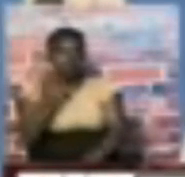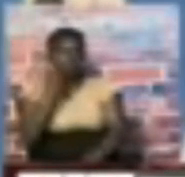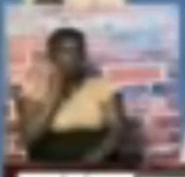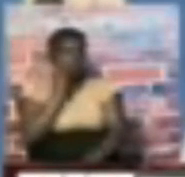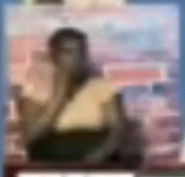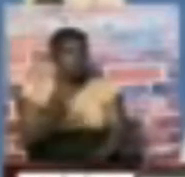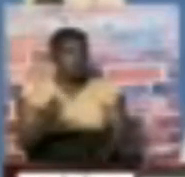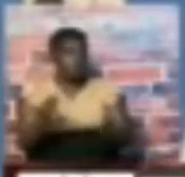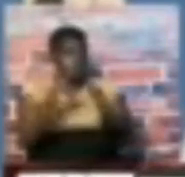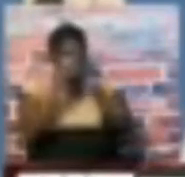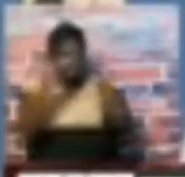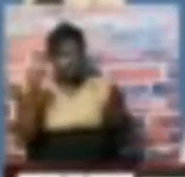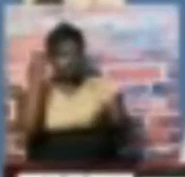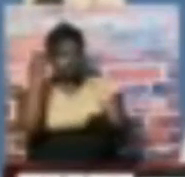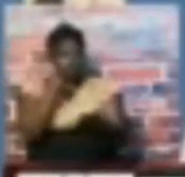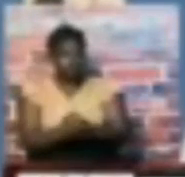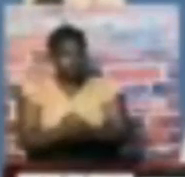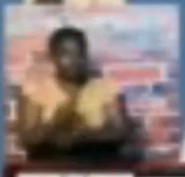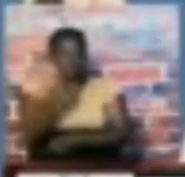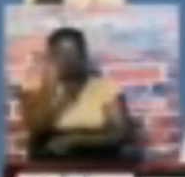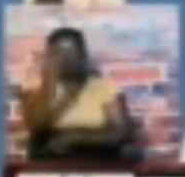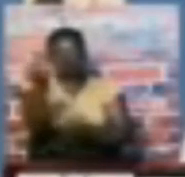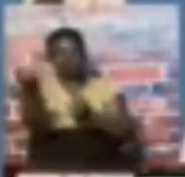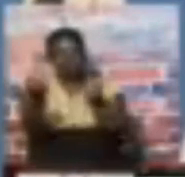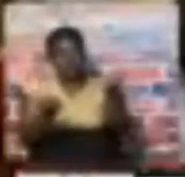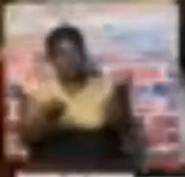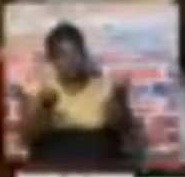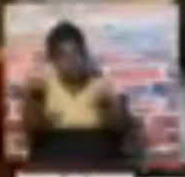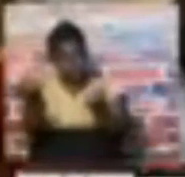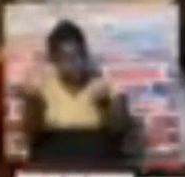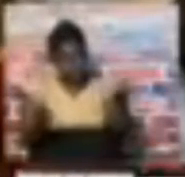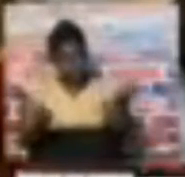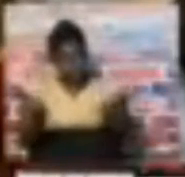Equity Bank Uganda Limited, 2 Toyota Hilux double cabins.